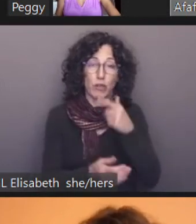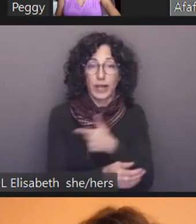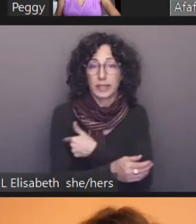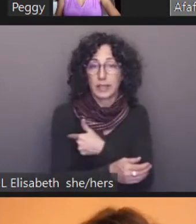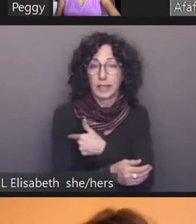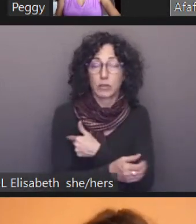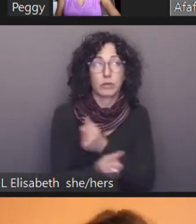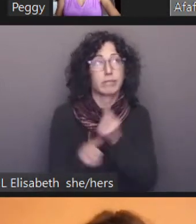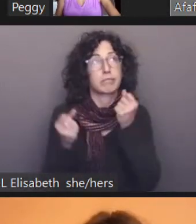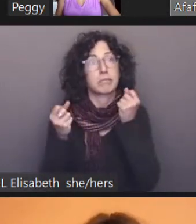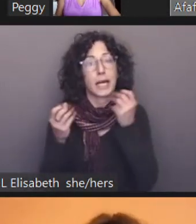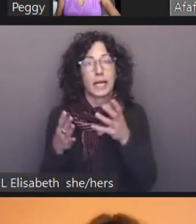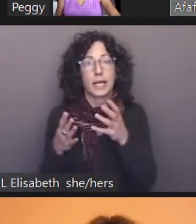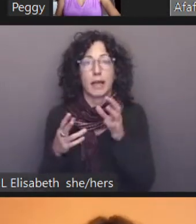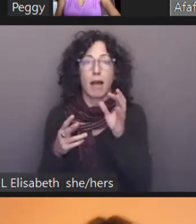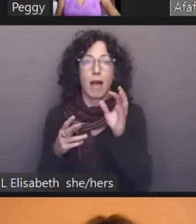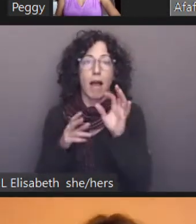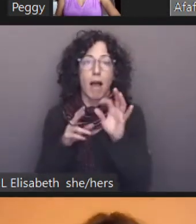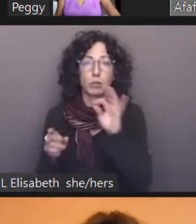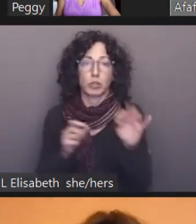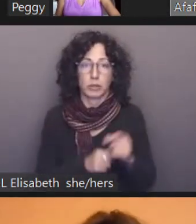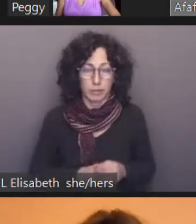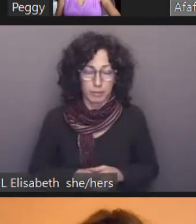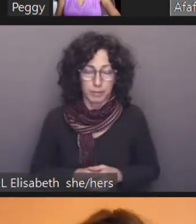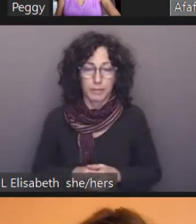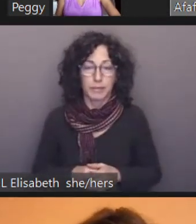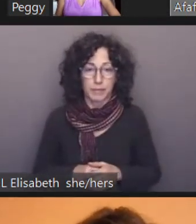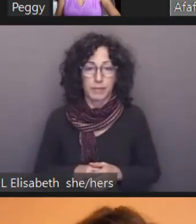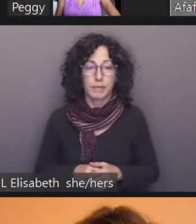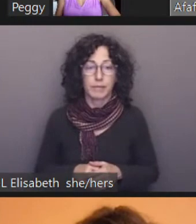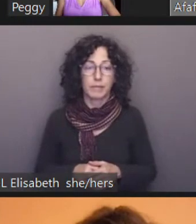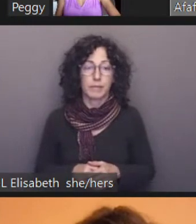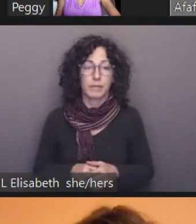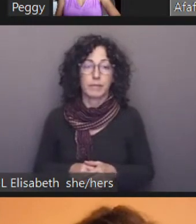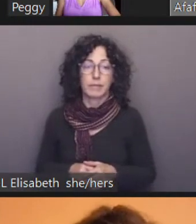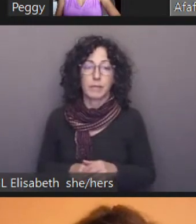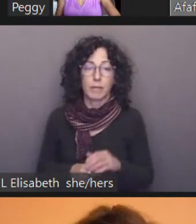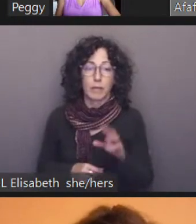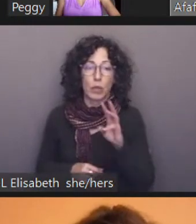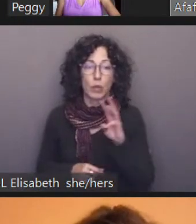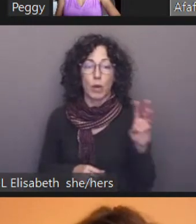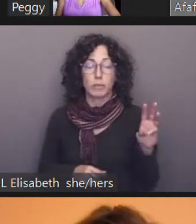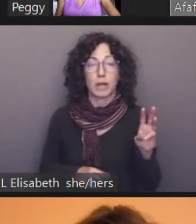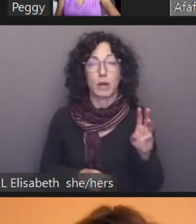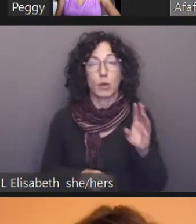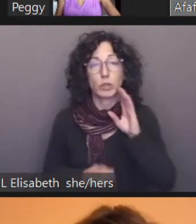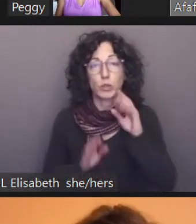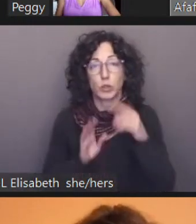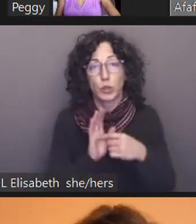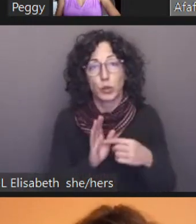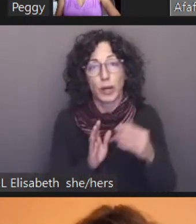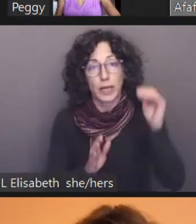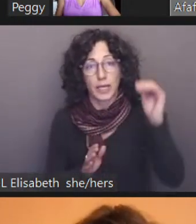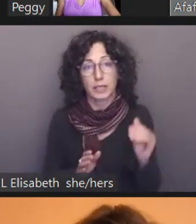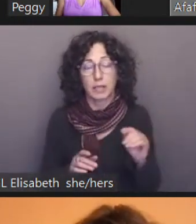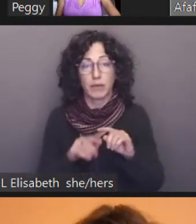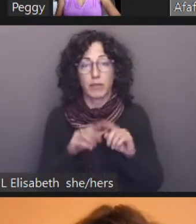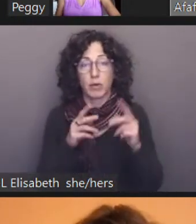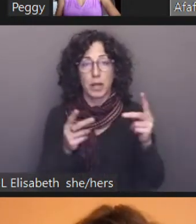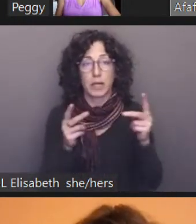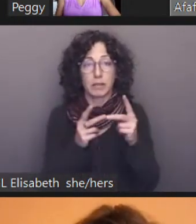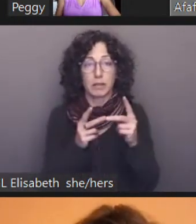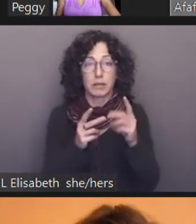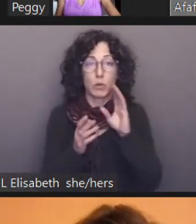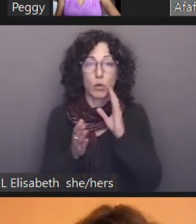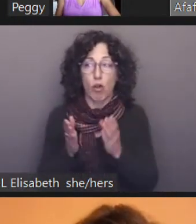options for how to get vaccine. And on our website, there are lists of different places that will offer the